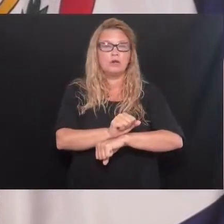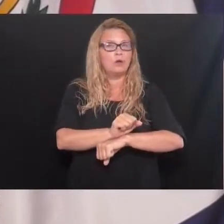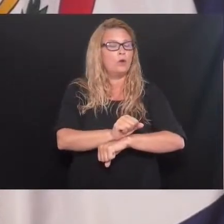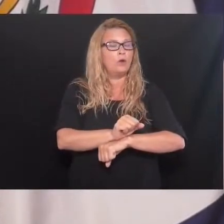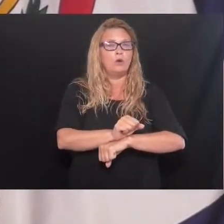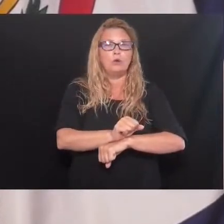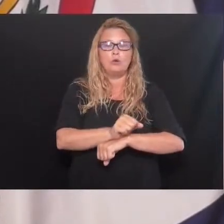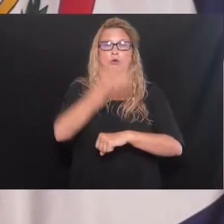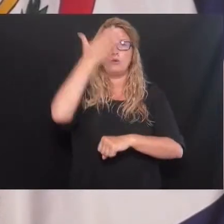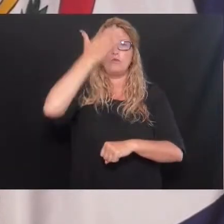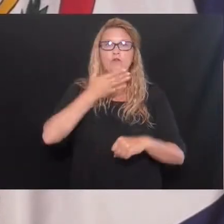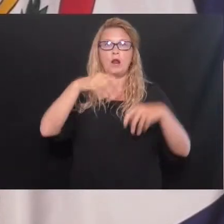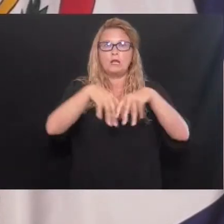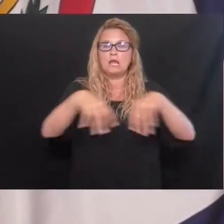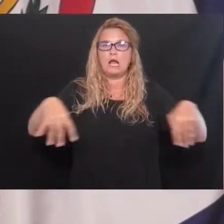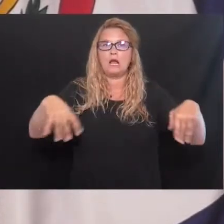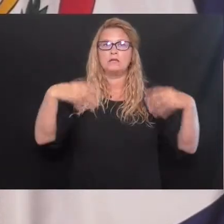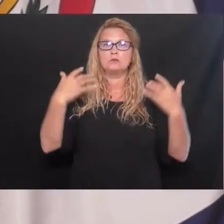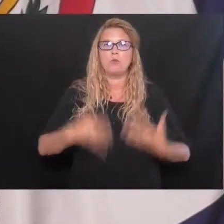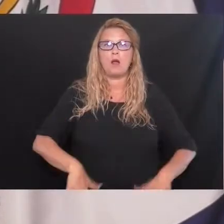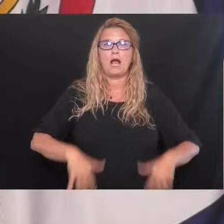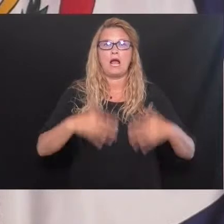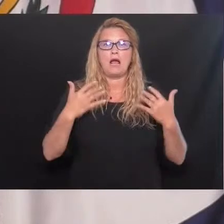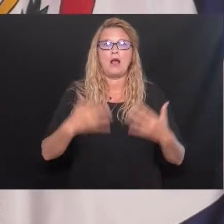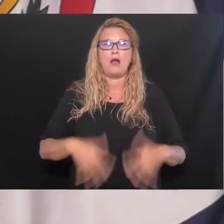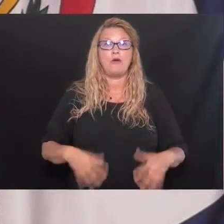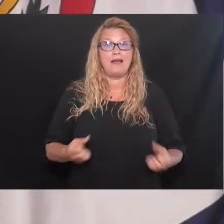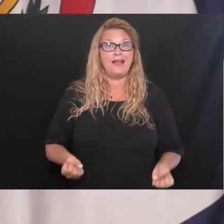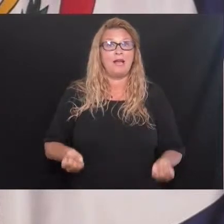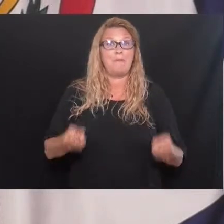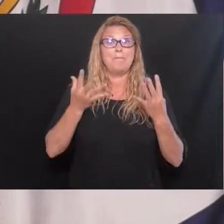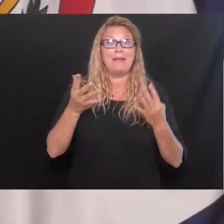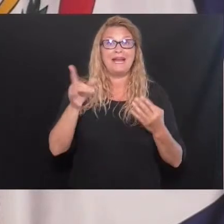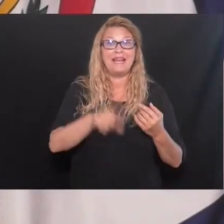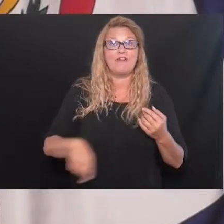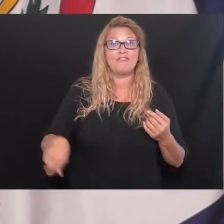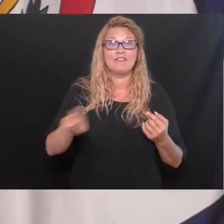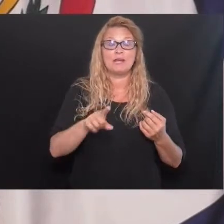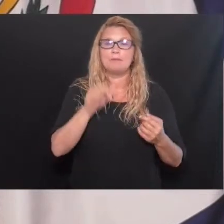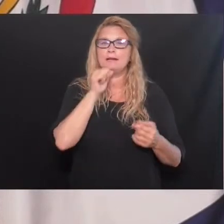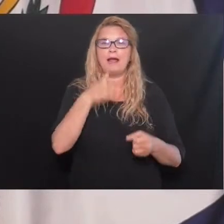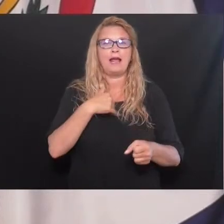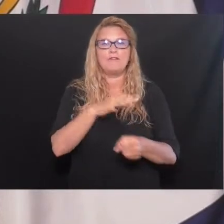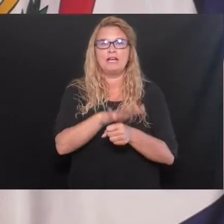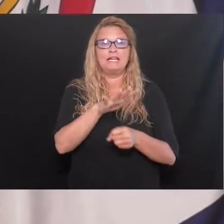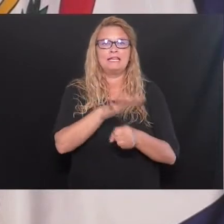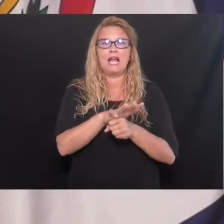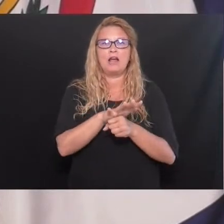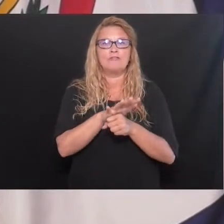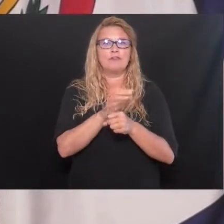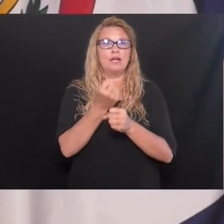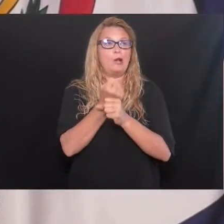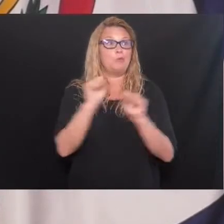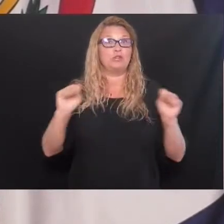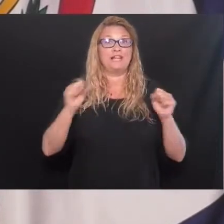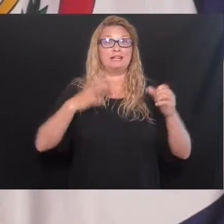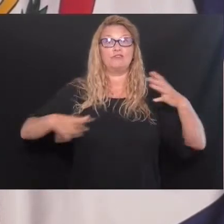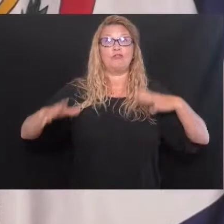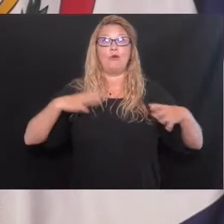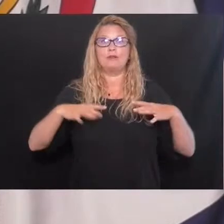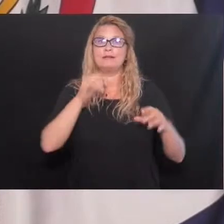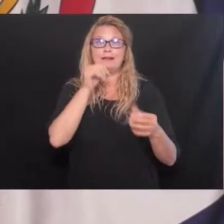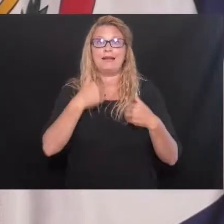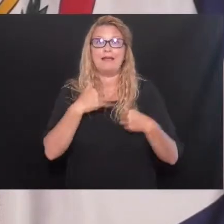walked right into the fire. And many of them, we didn't have enough protective covering because we couldn't get